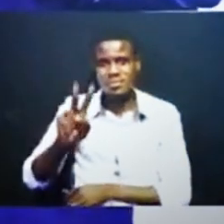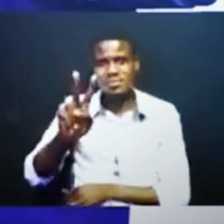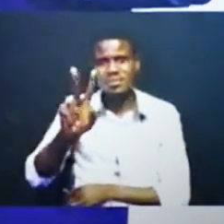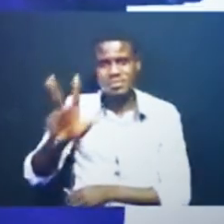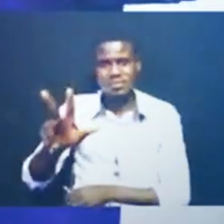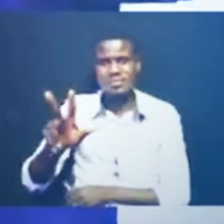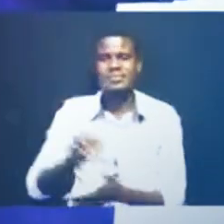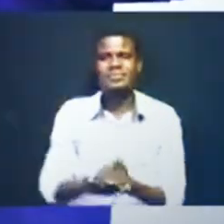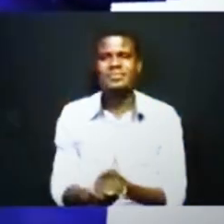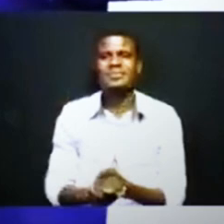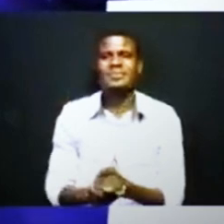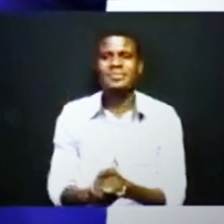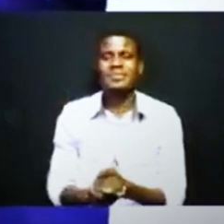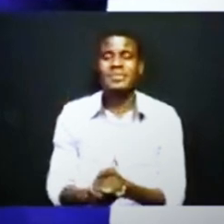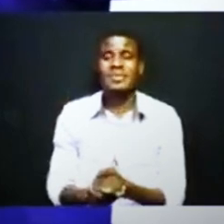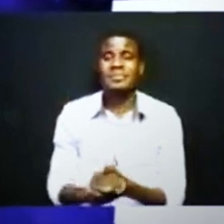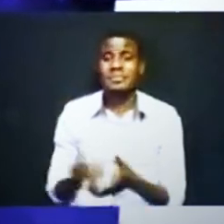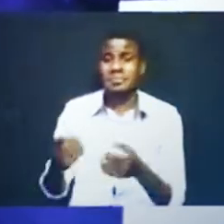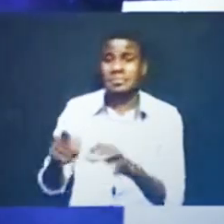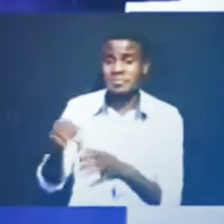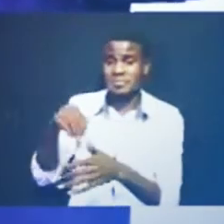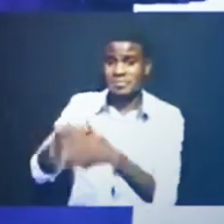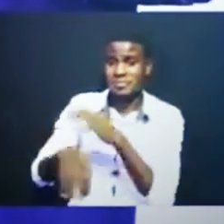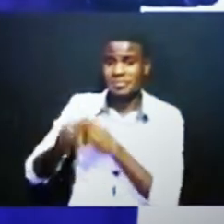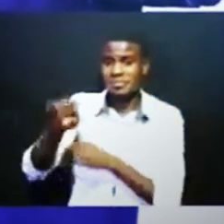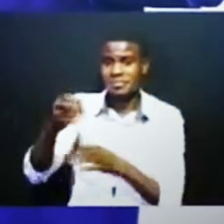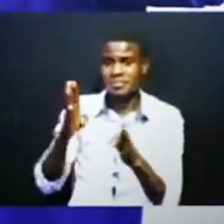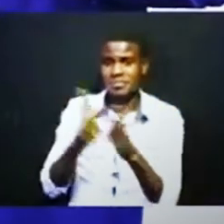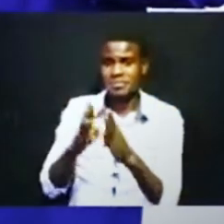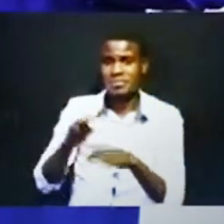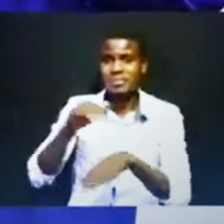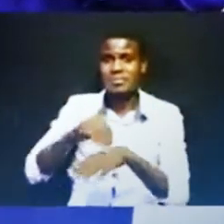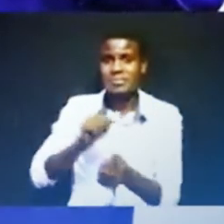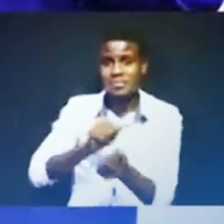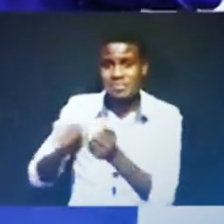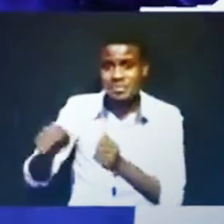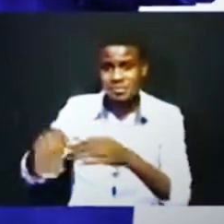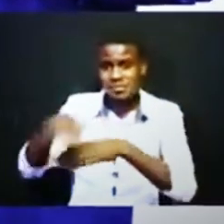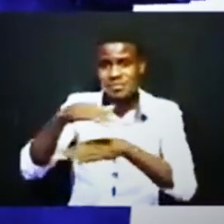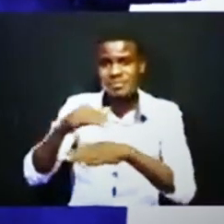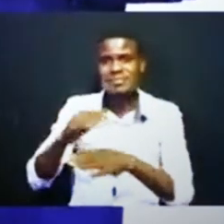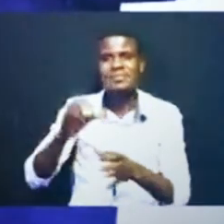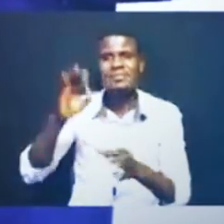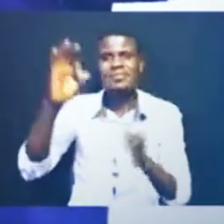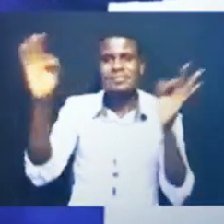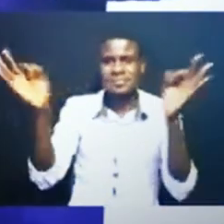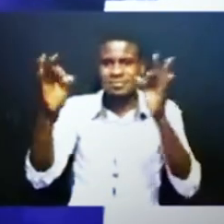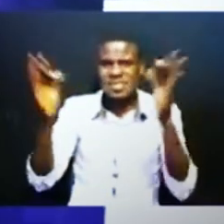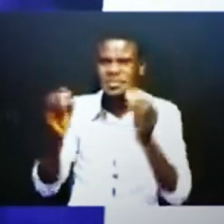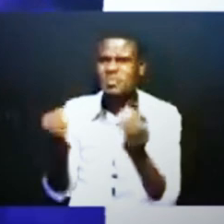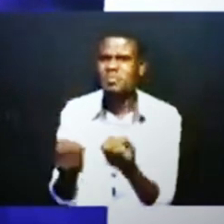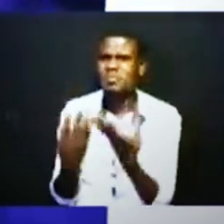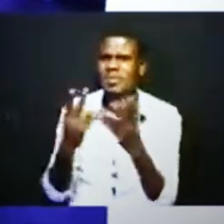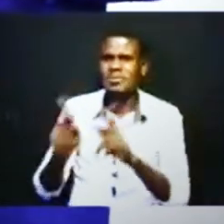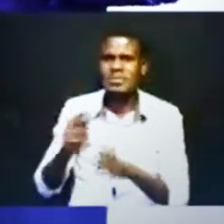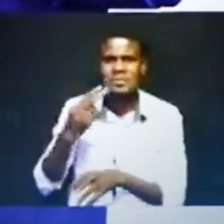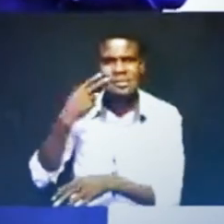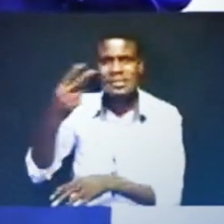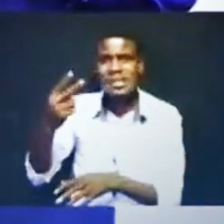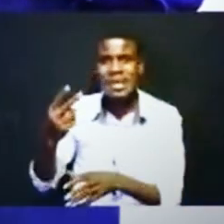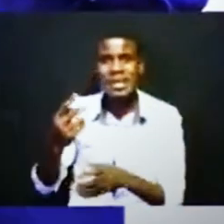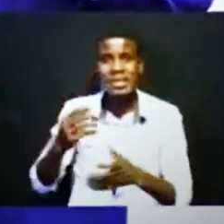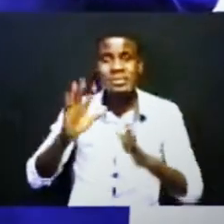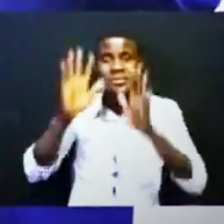Now while he was in Jerusalem at the Passover festival, many people saw the signs he was performing